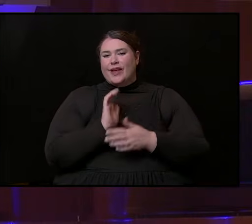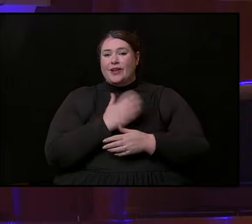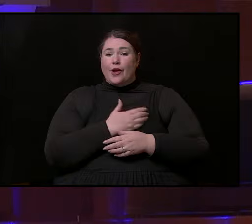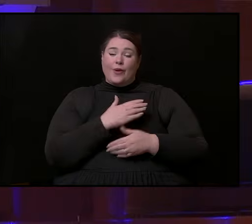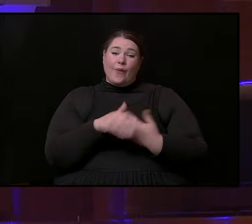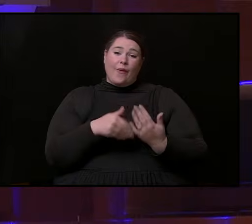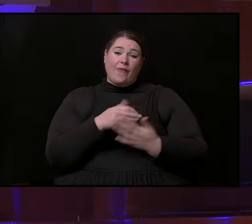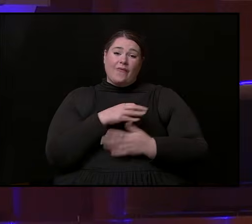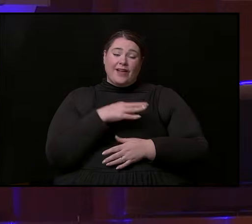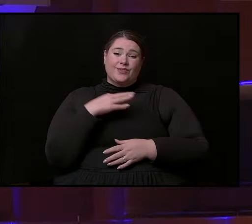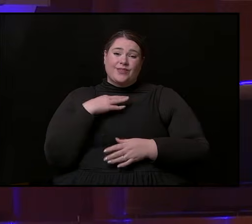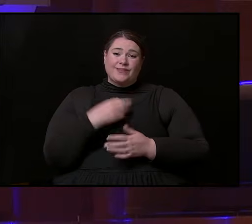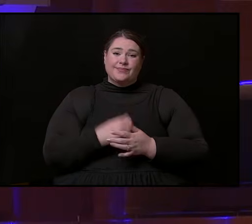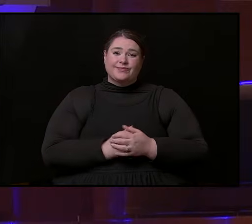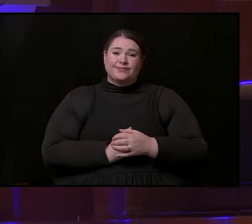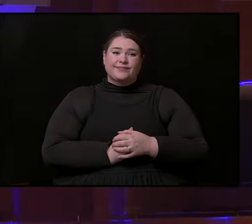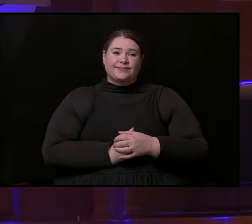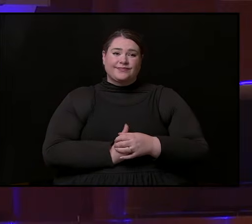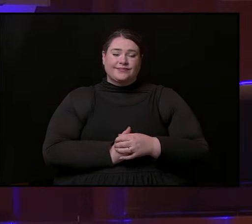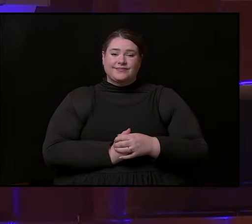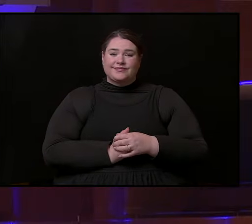faculty.